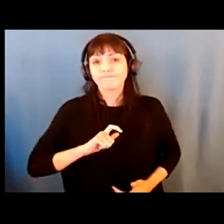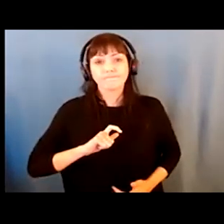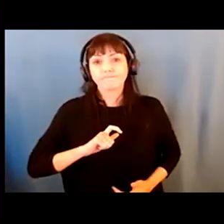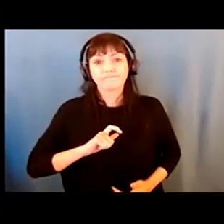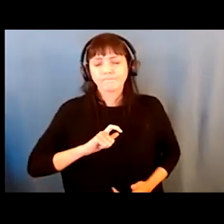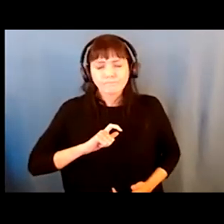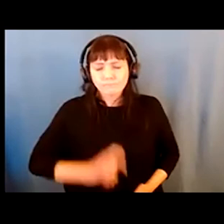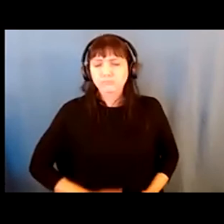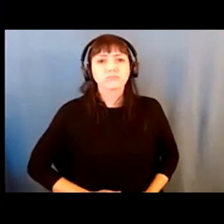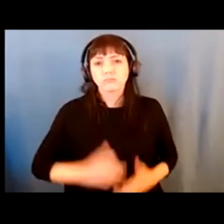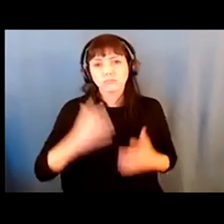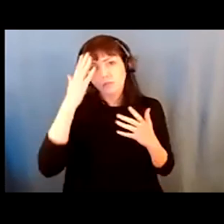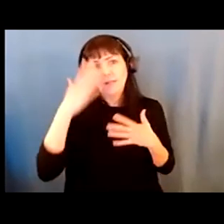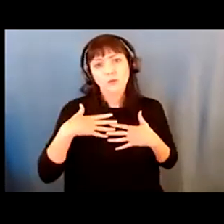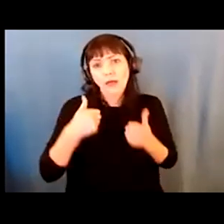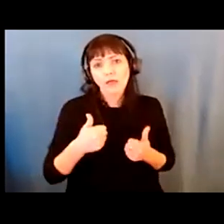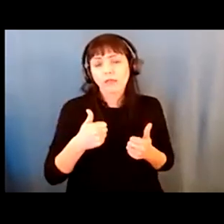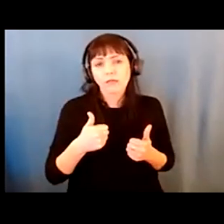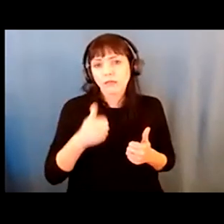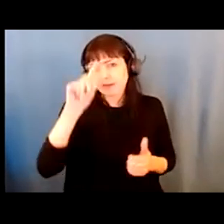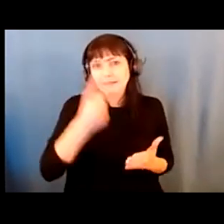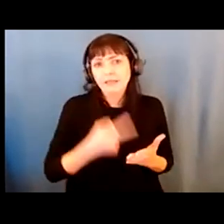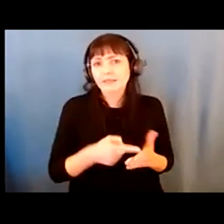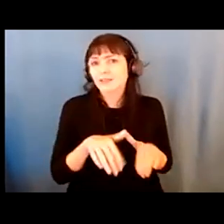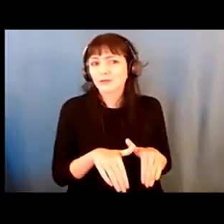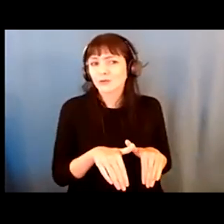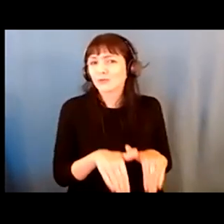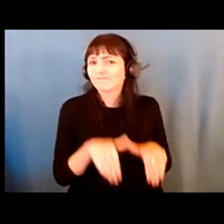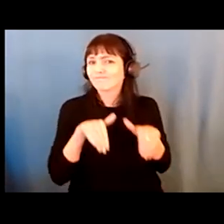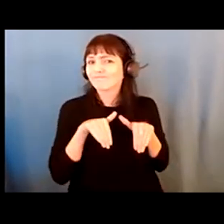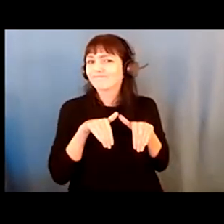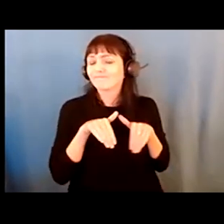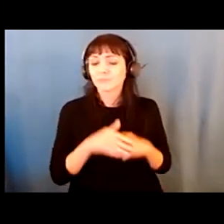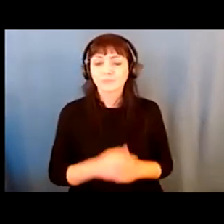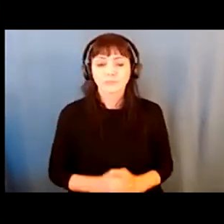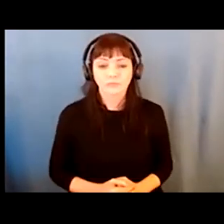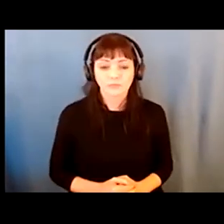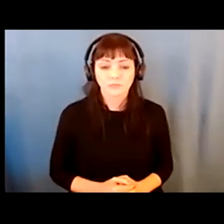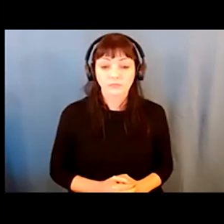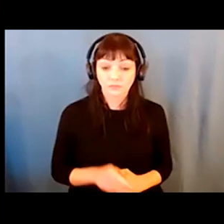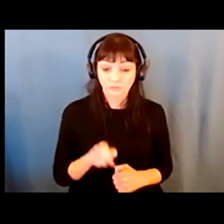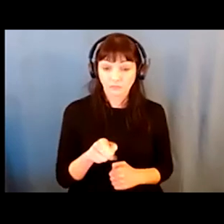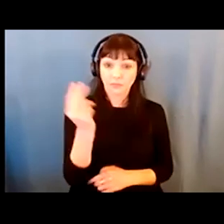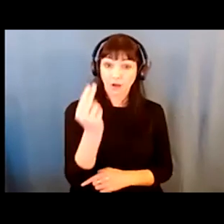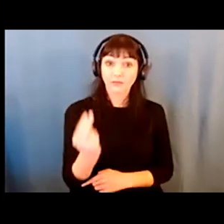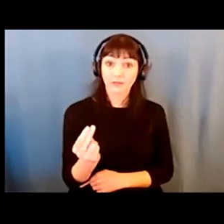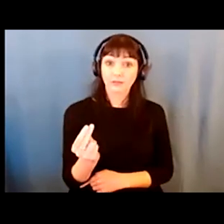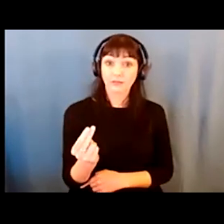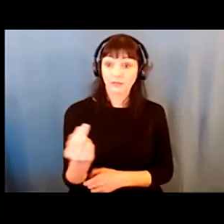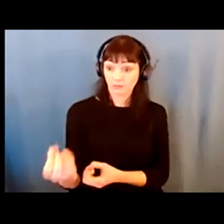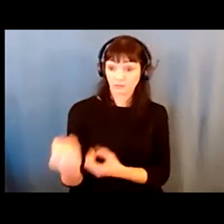mental health, have had to withdraw. Yeah, and an artist has commented that the first time they were up and about